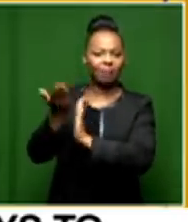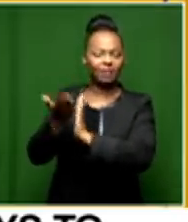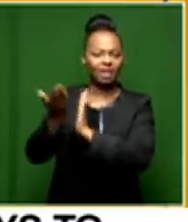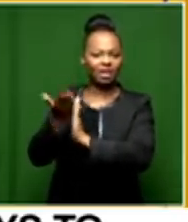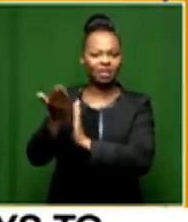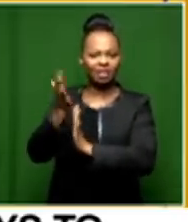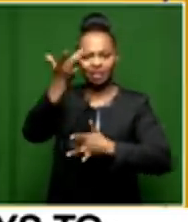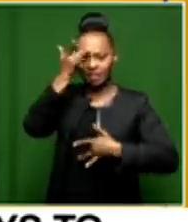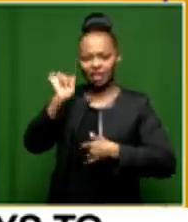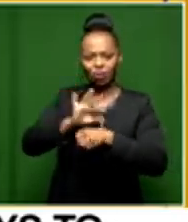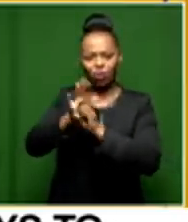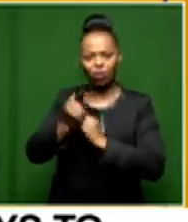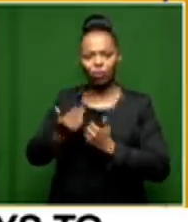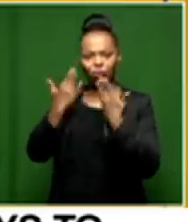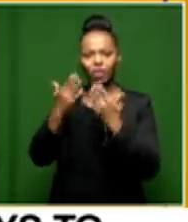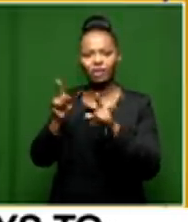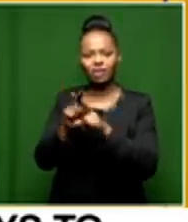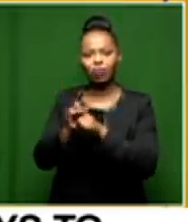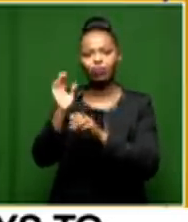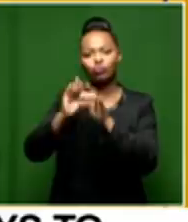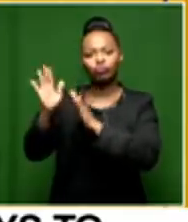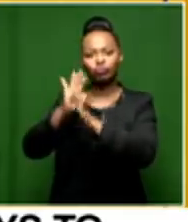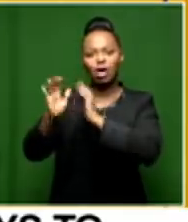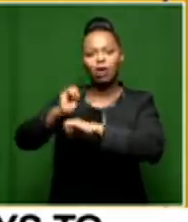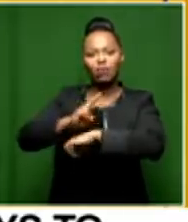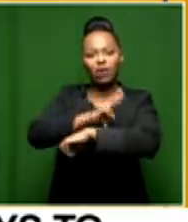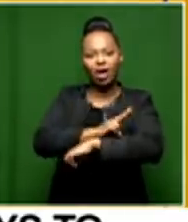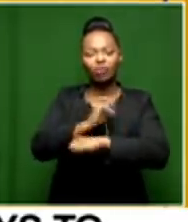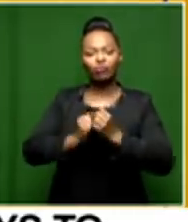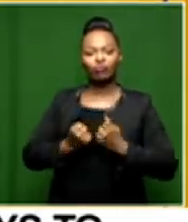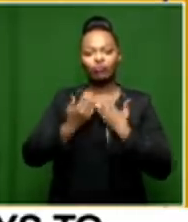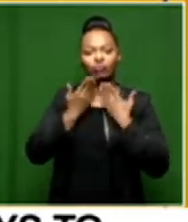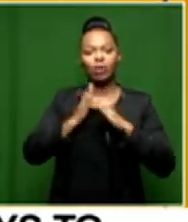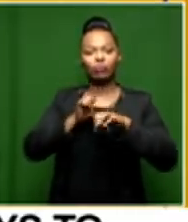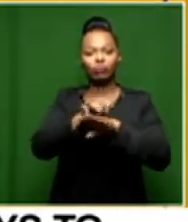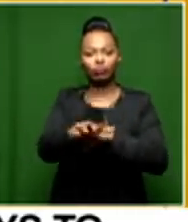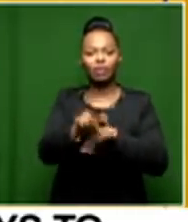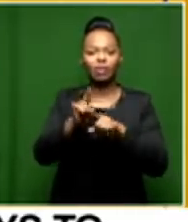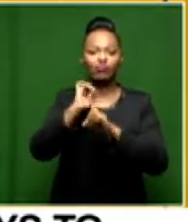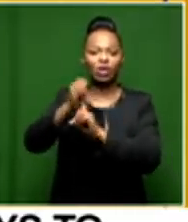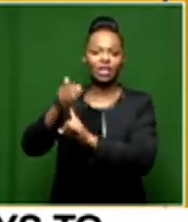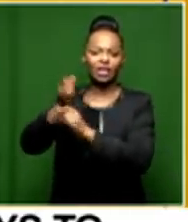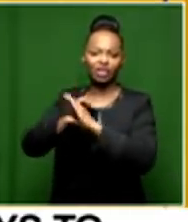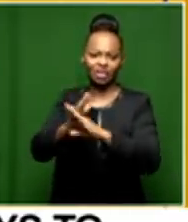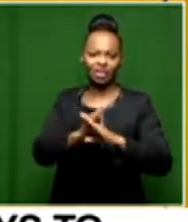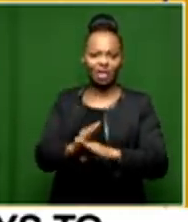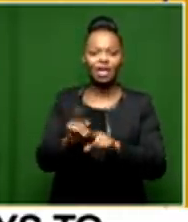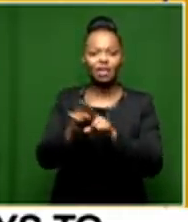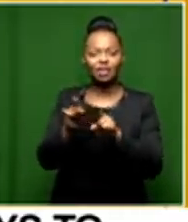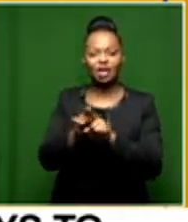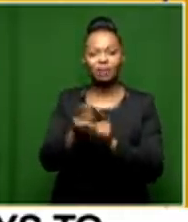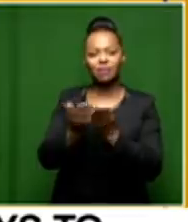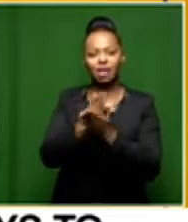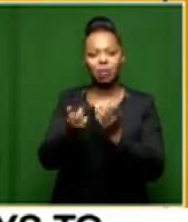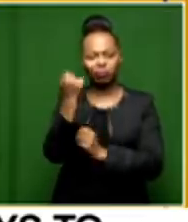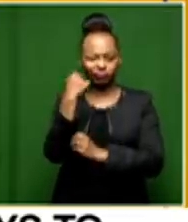but he's also going to talk about virus transmission as well as protection and about some misunderstanding and denialism that